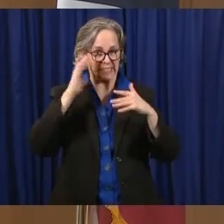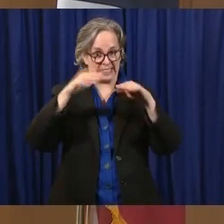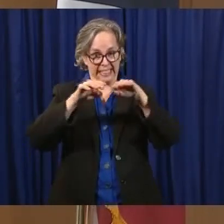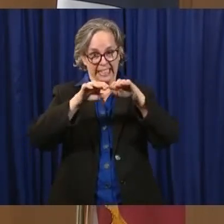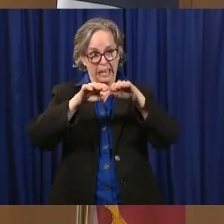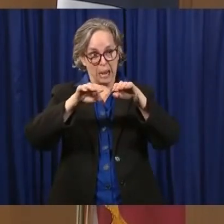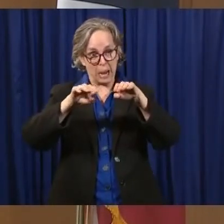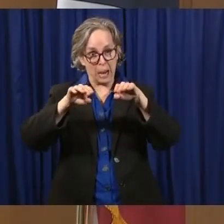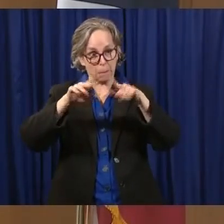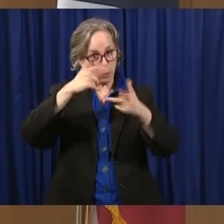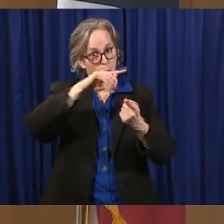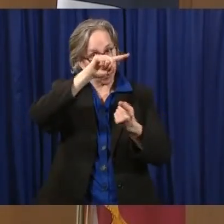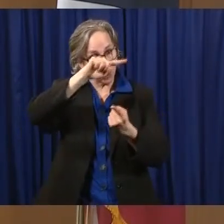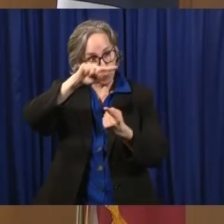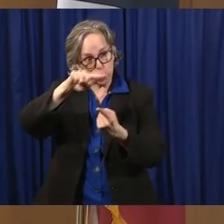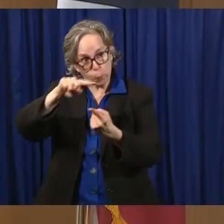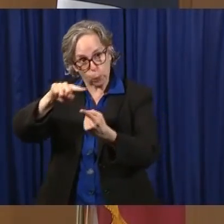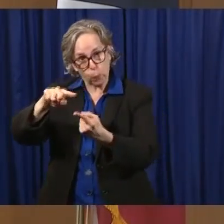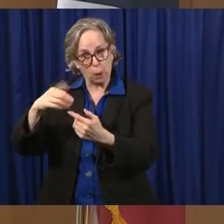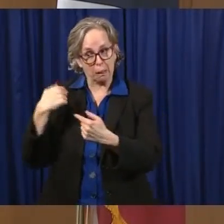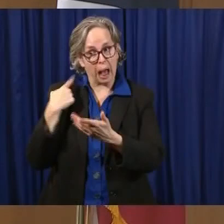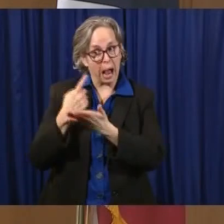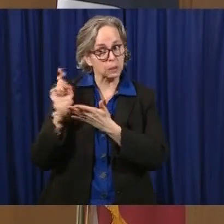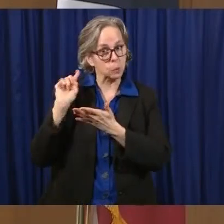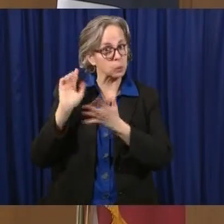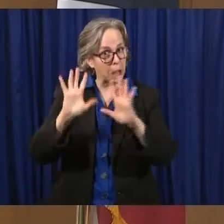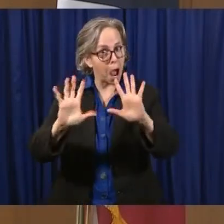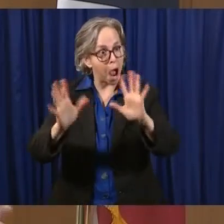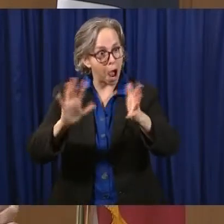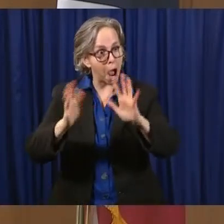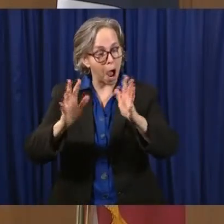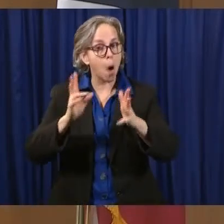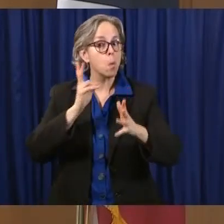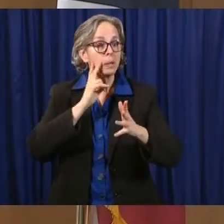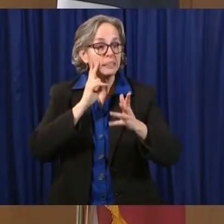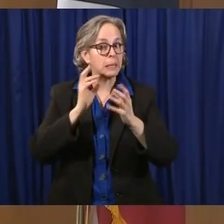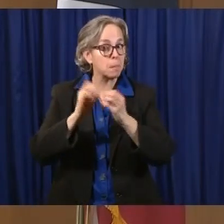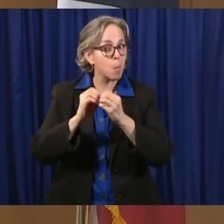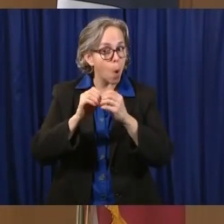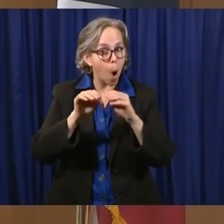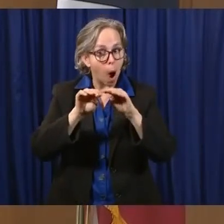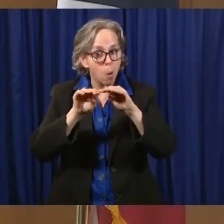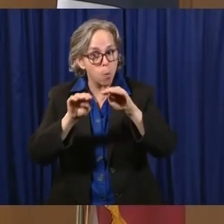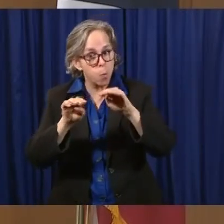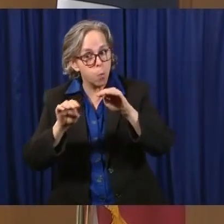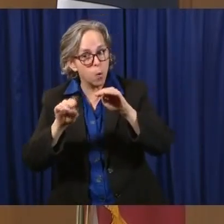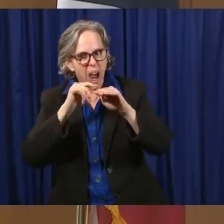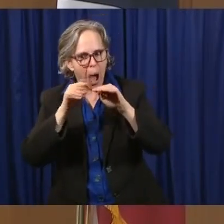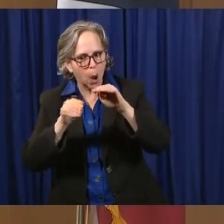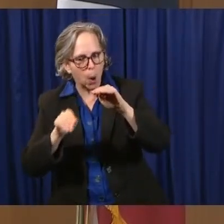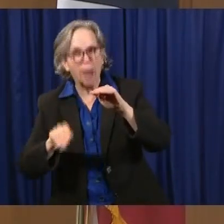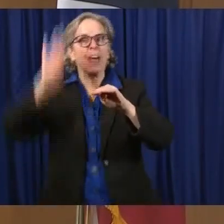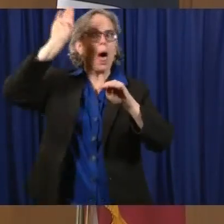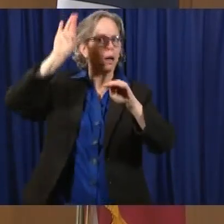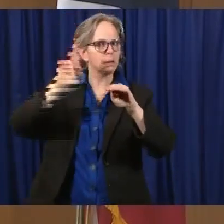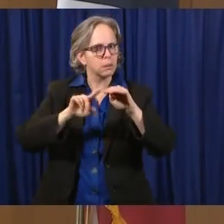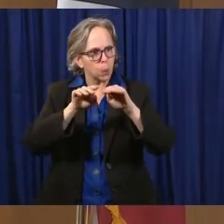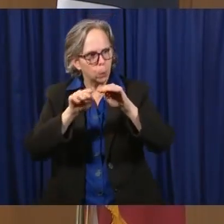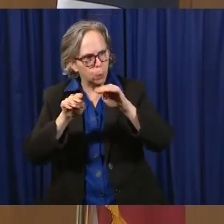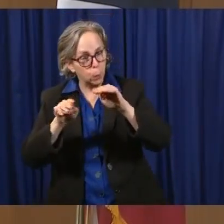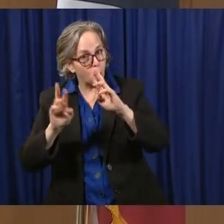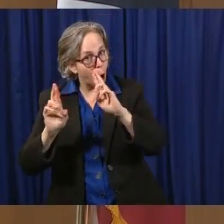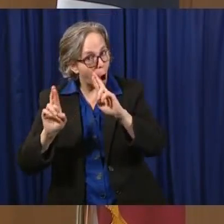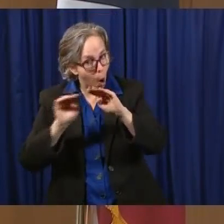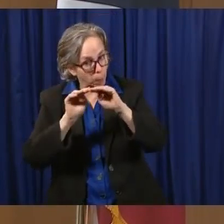week, and we'll see if this trend continues. And then what we hope is at some point we